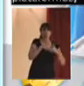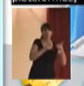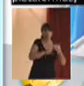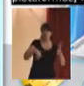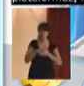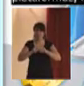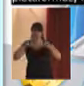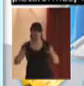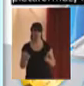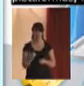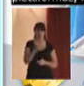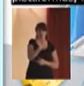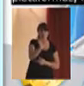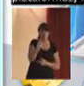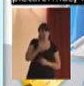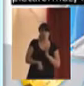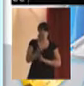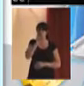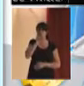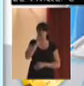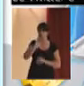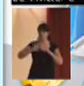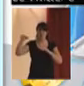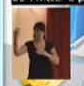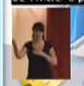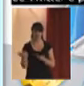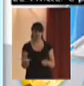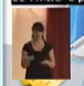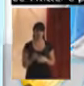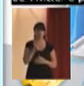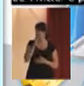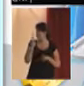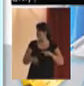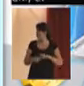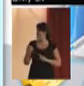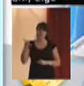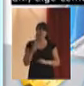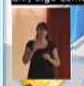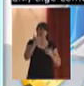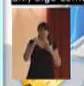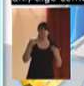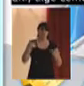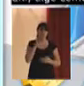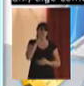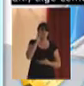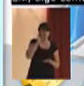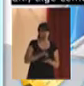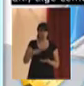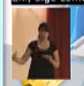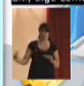the platforms, and even the providers of Twitter and external providers. So that something like this, thanks